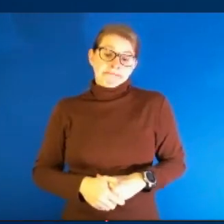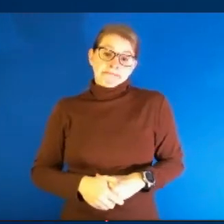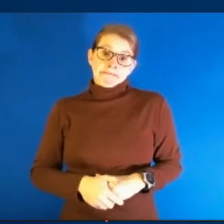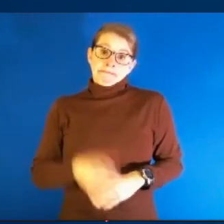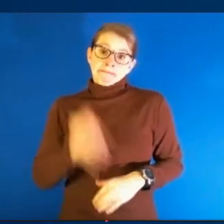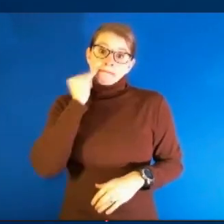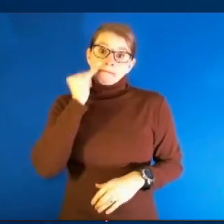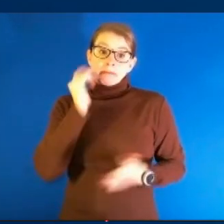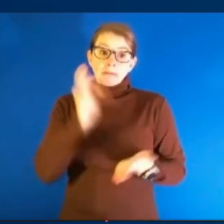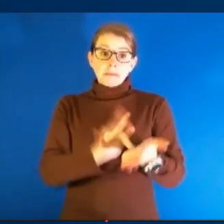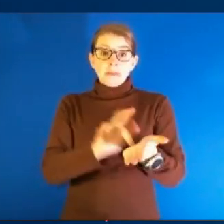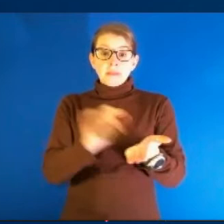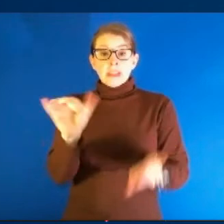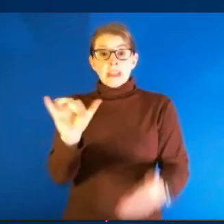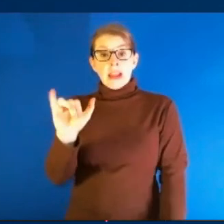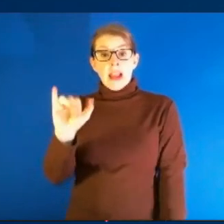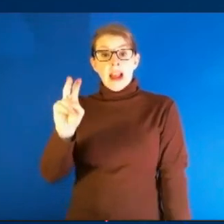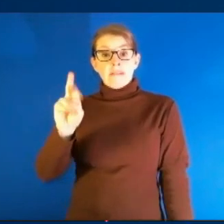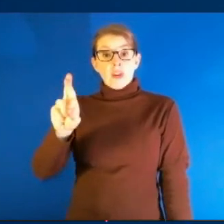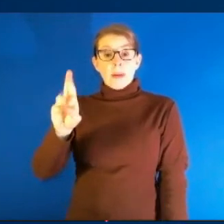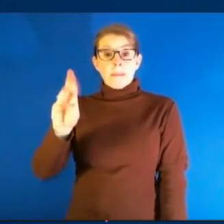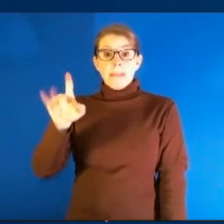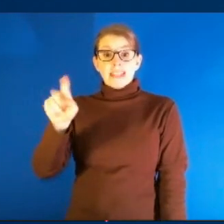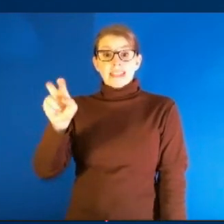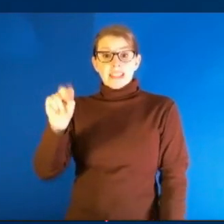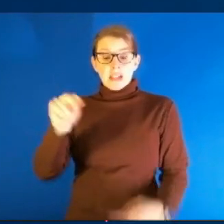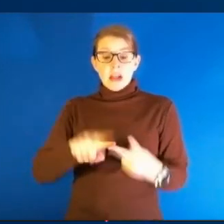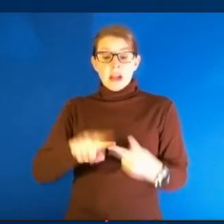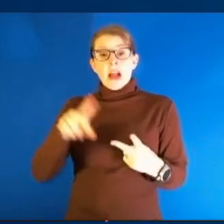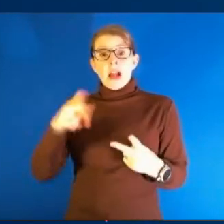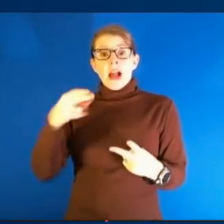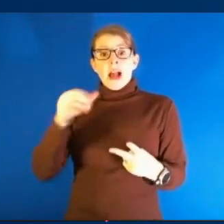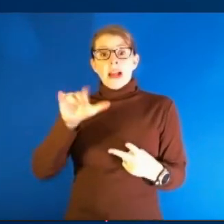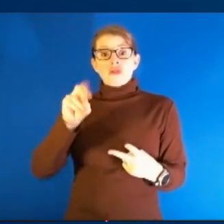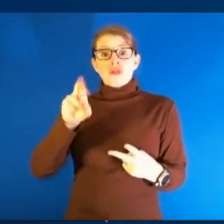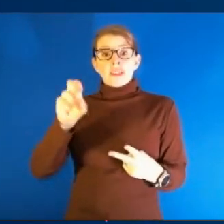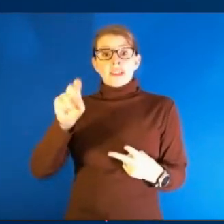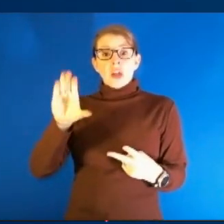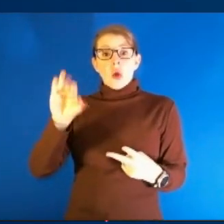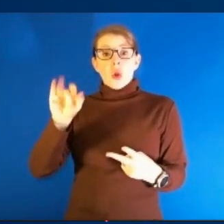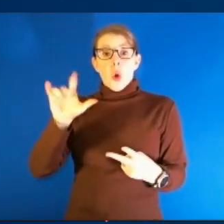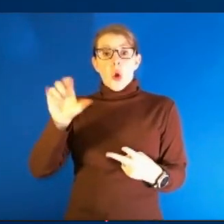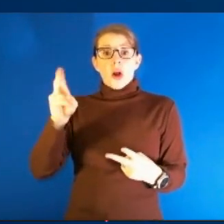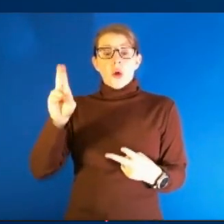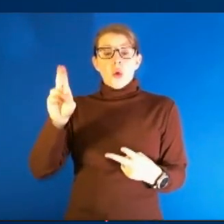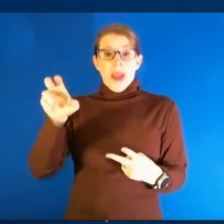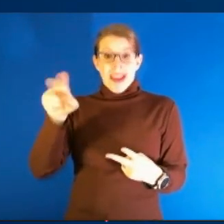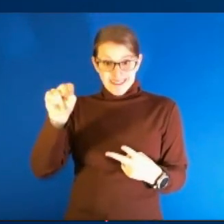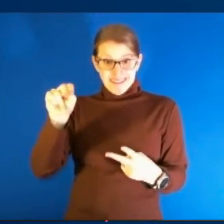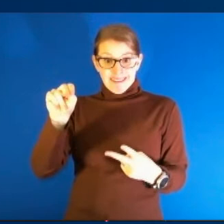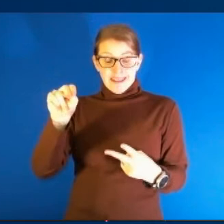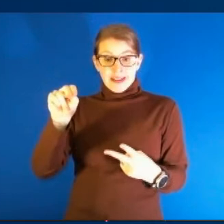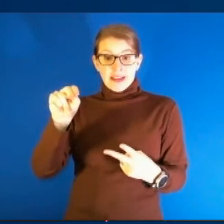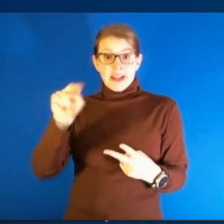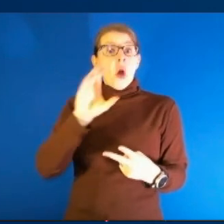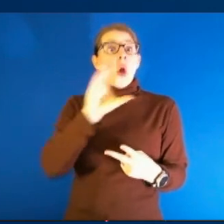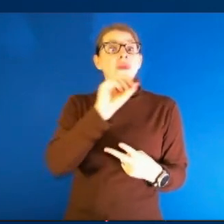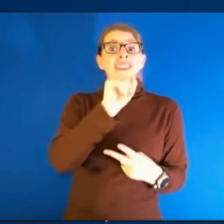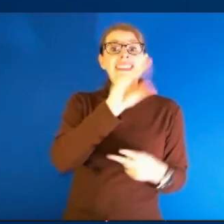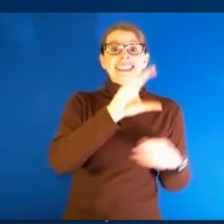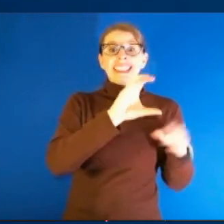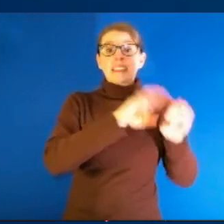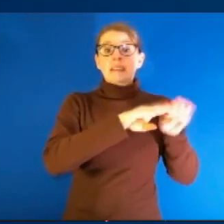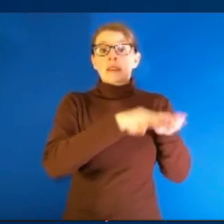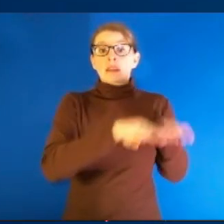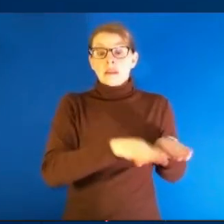drugs like ivermectin and hydroxychloroquine are over the counter, then go do that. But I think as long as they are prescription